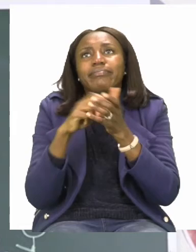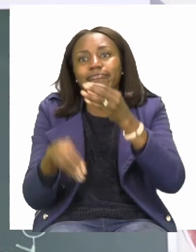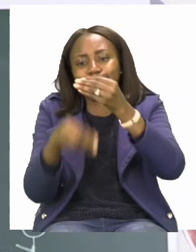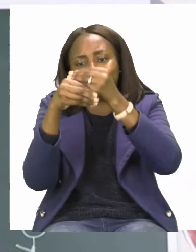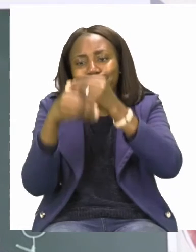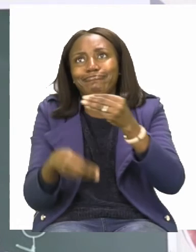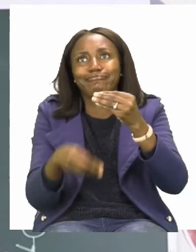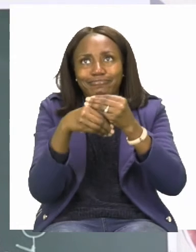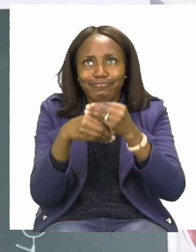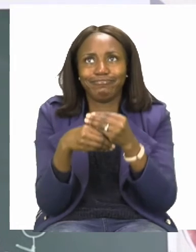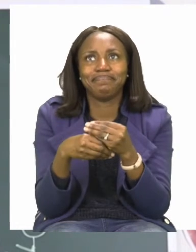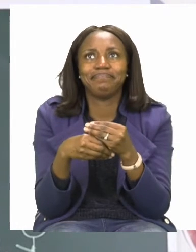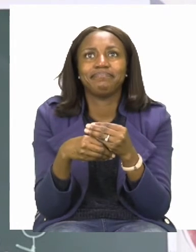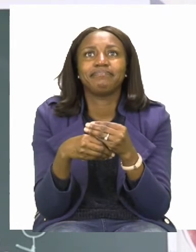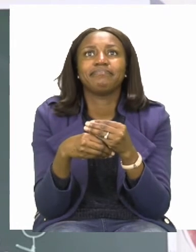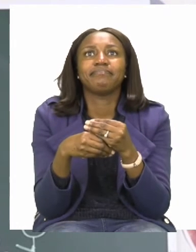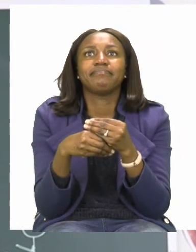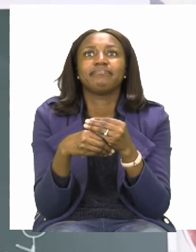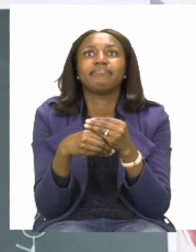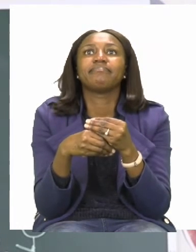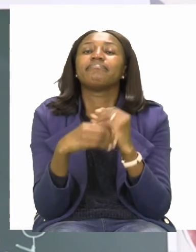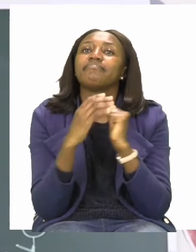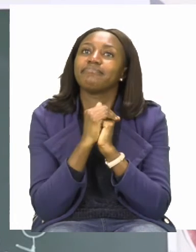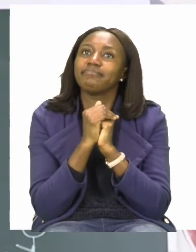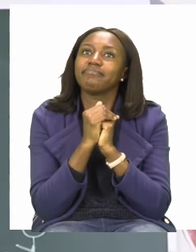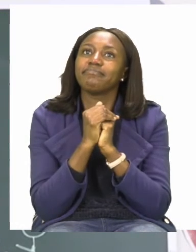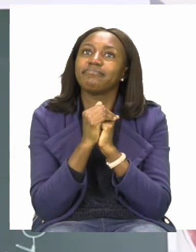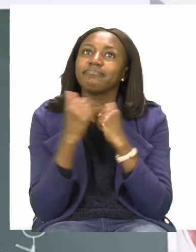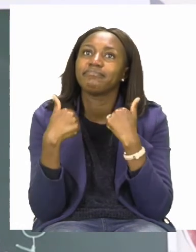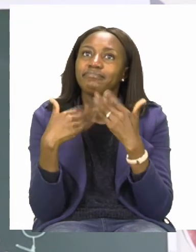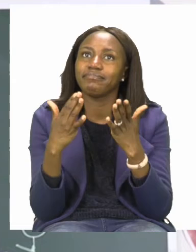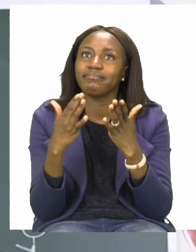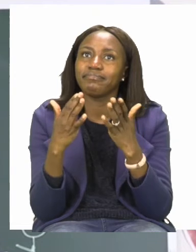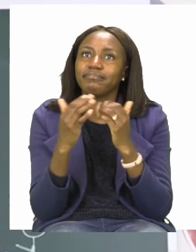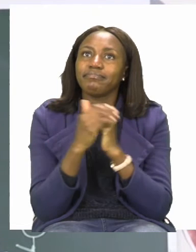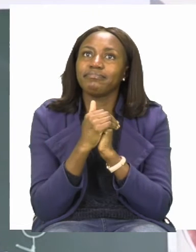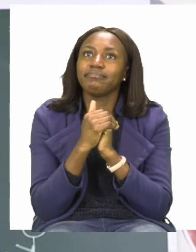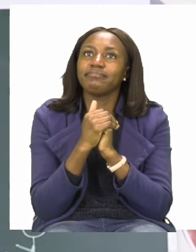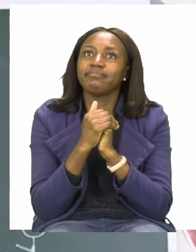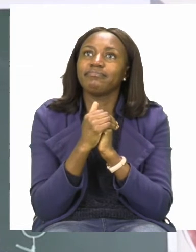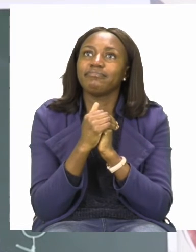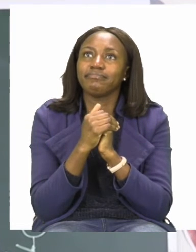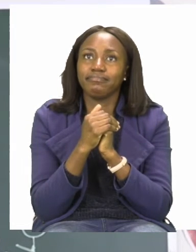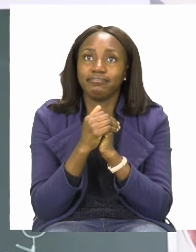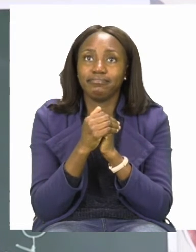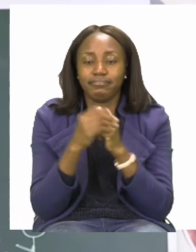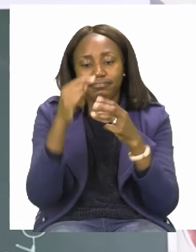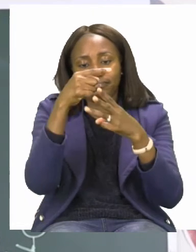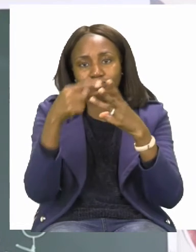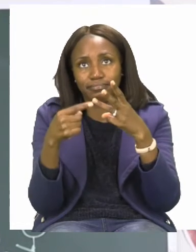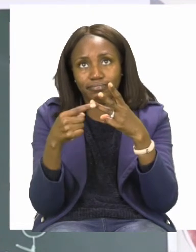to add. So, we're going to start by adding 23 plus